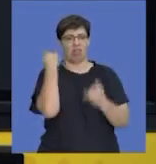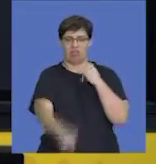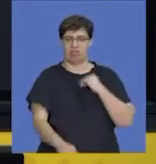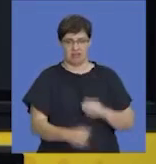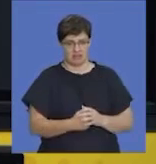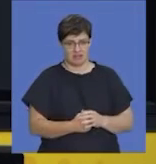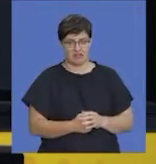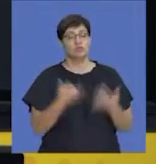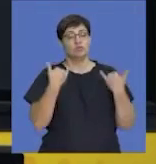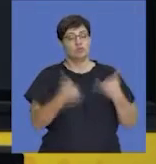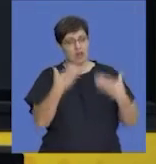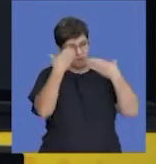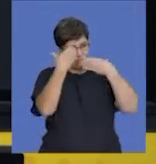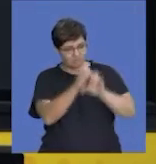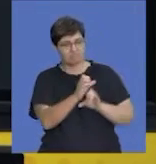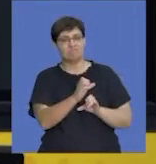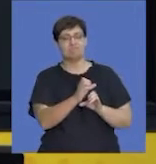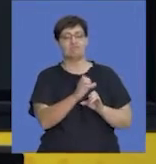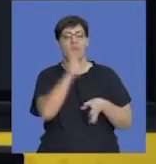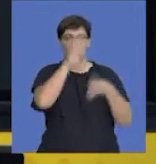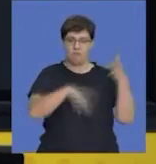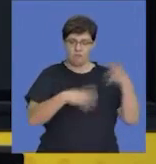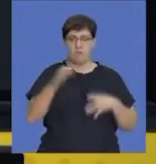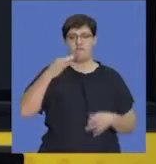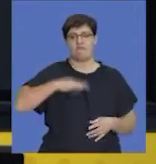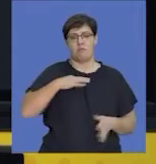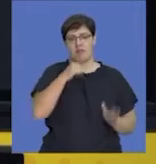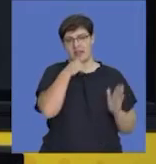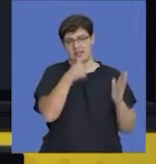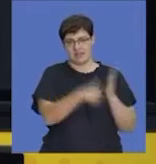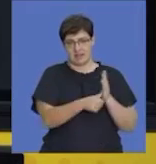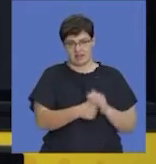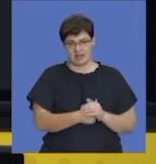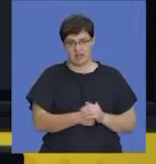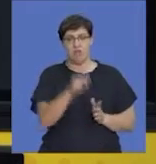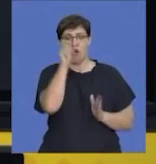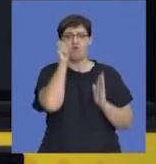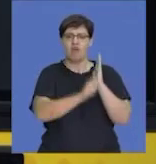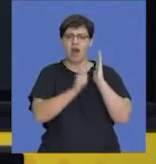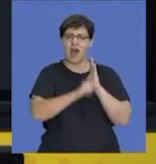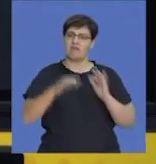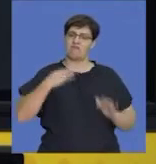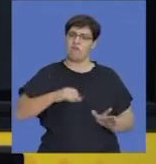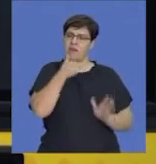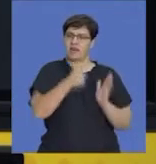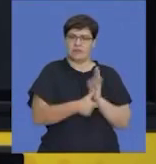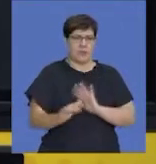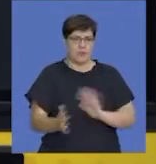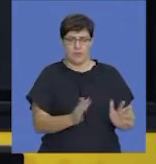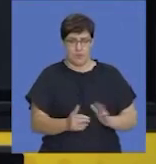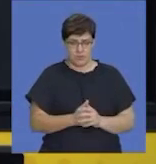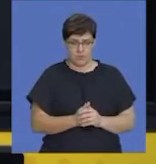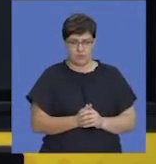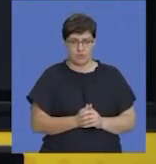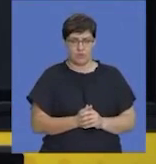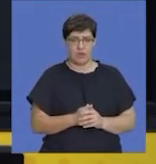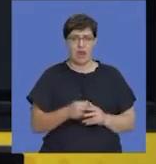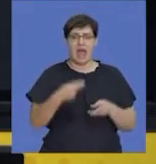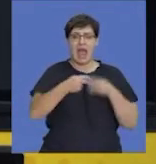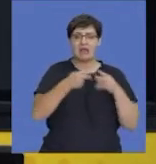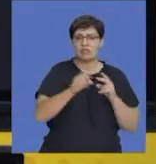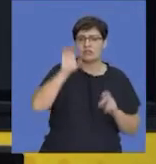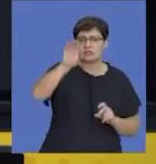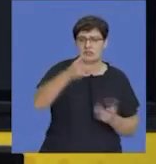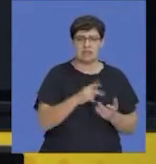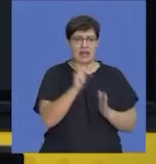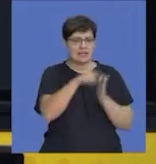to focus on the format of formal letters and how we should actually write a formal letter and where the addresses go, where the date